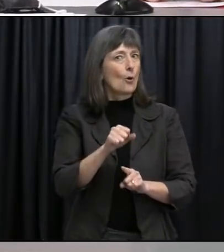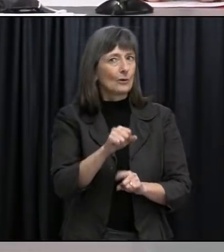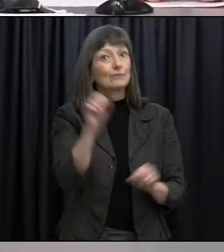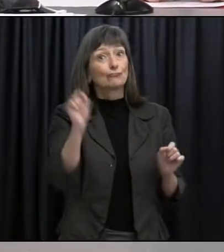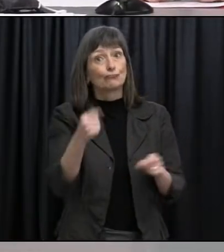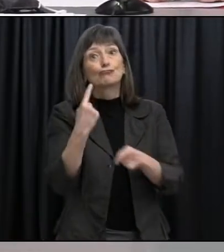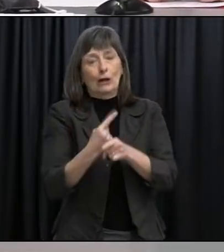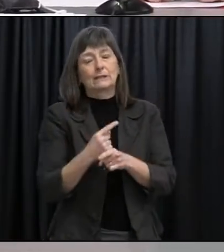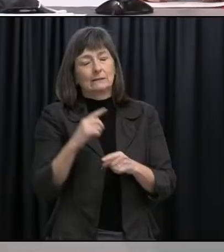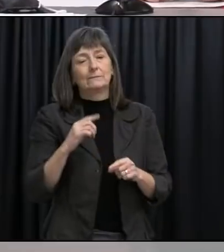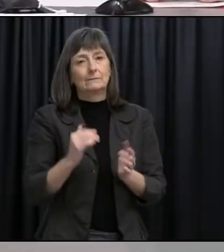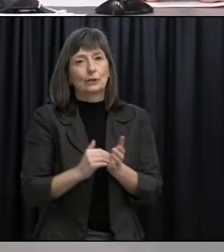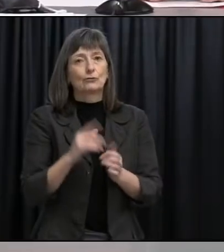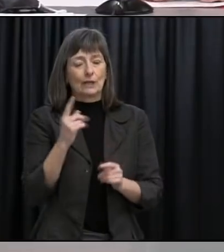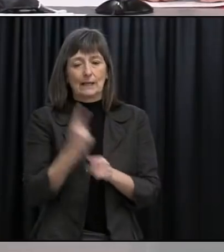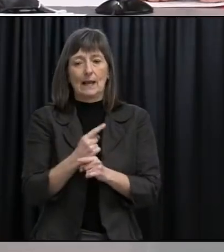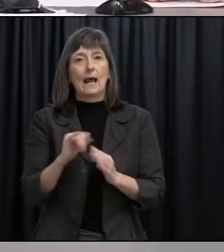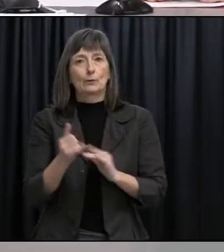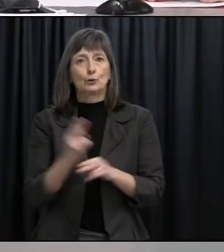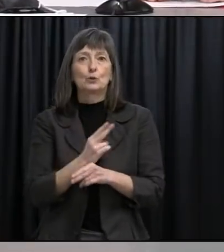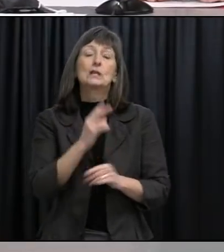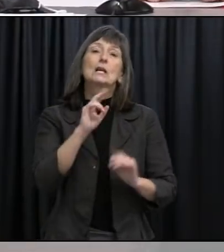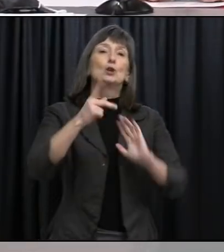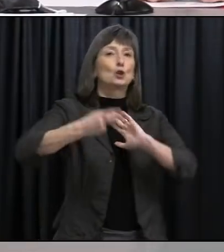how we're using it here in St. John's right now.